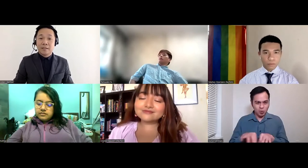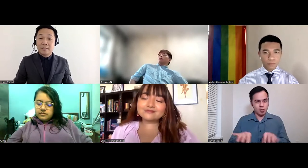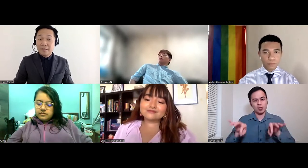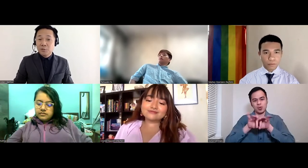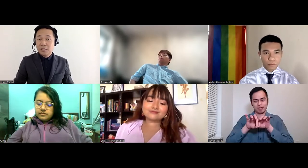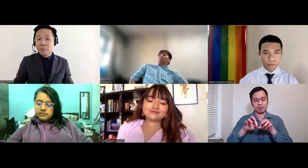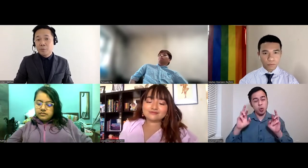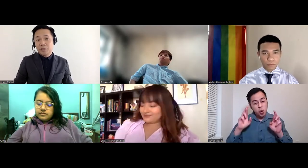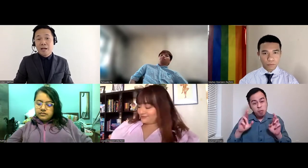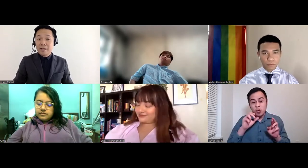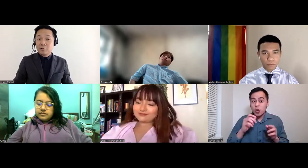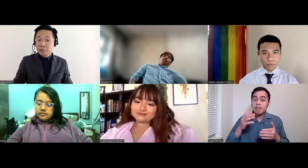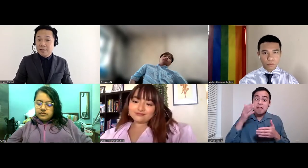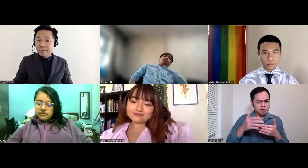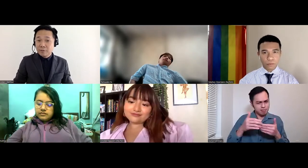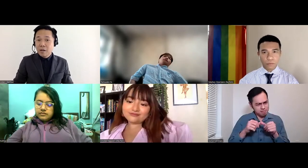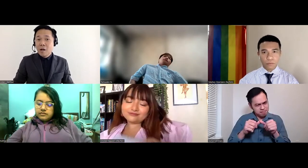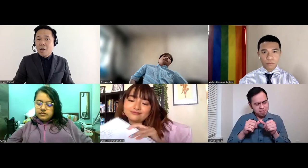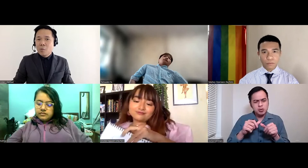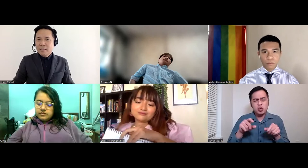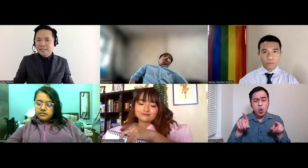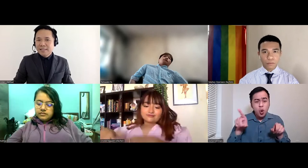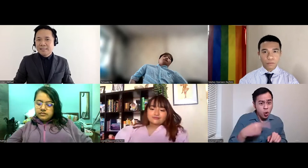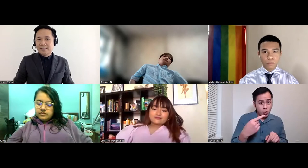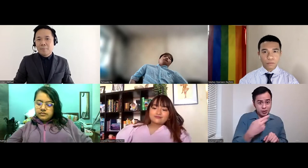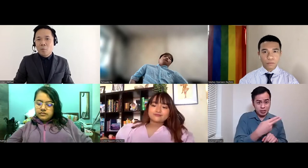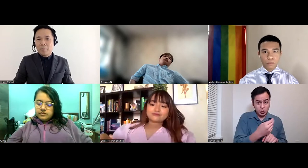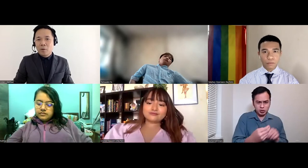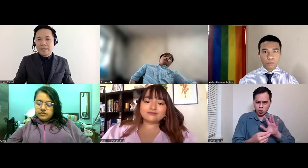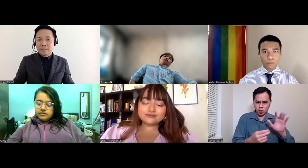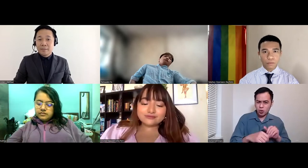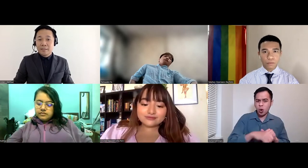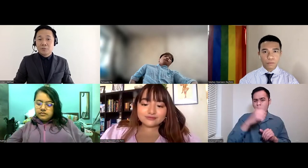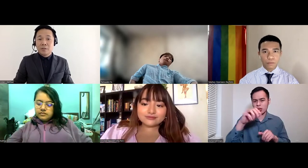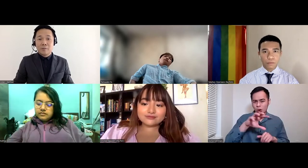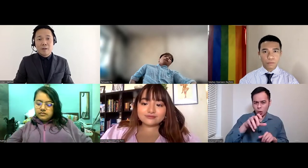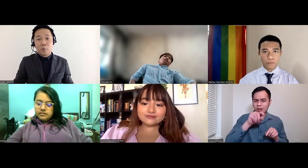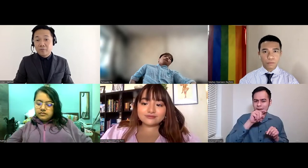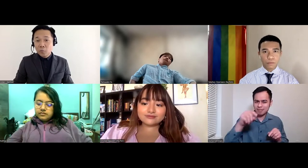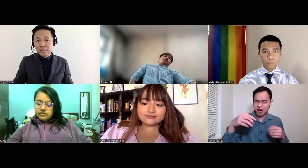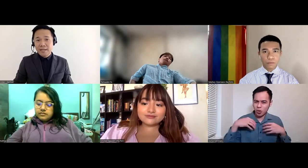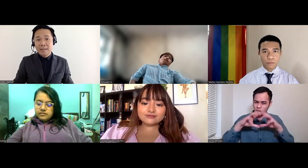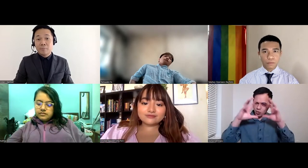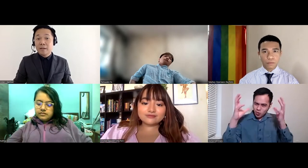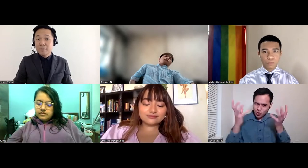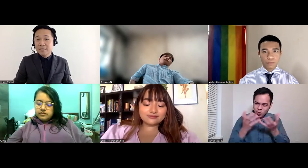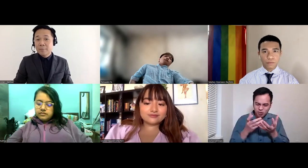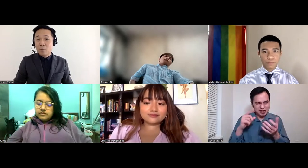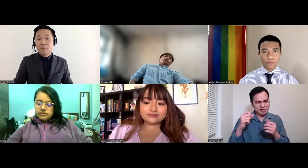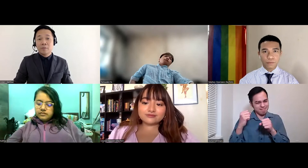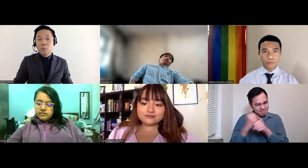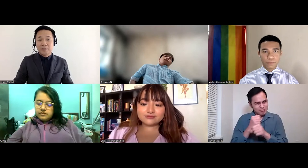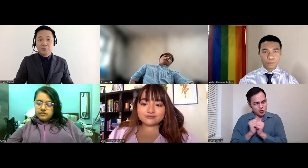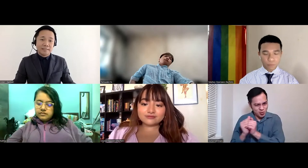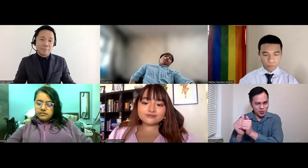the deaf students able to reach a higher education level, we see that they're more and more coming into the workforce and companies are